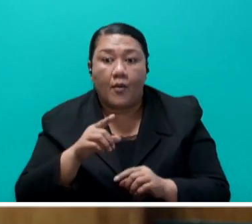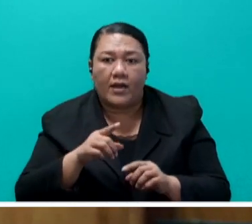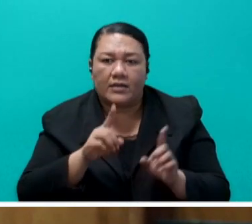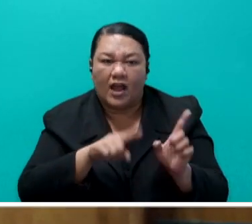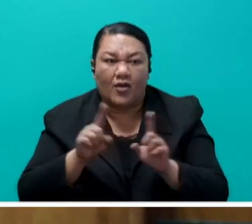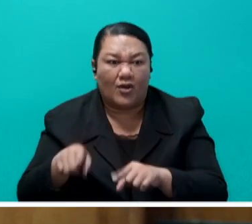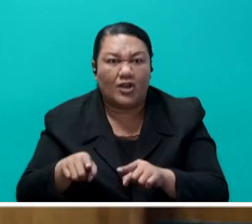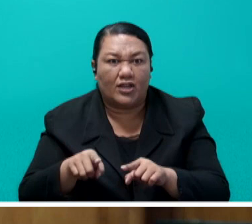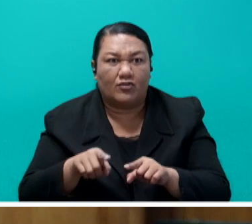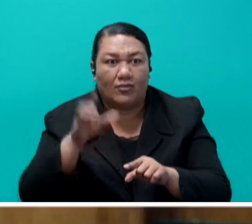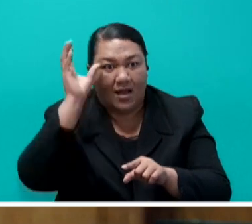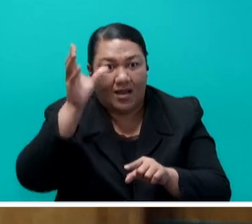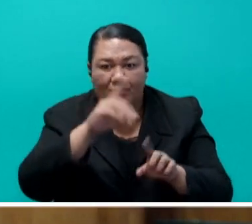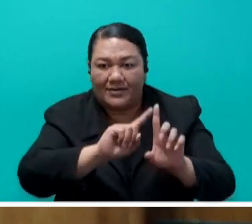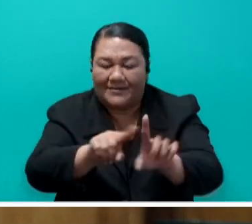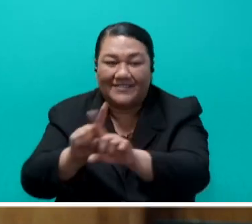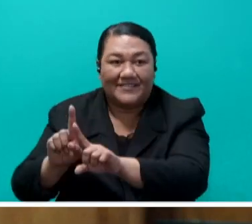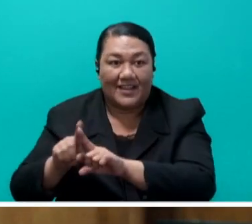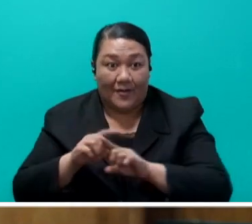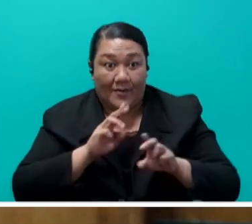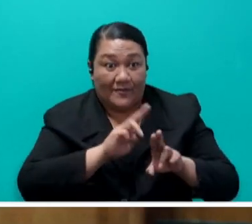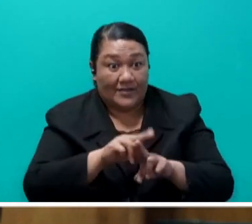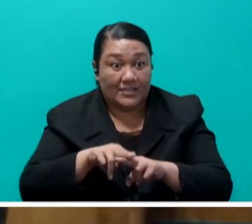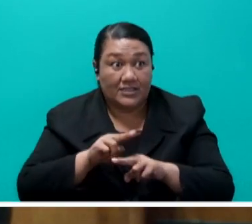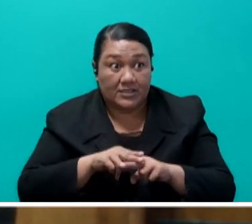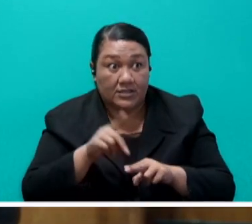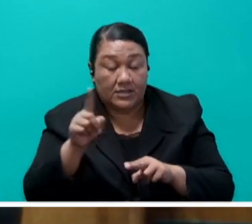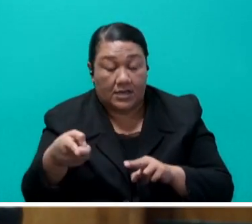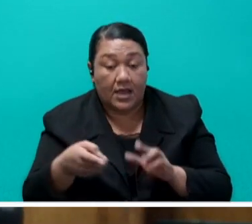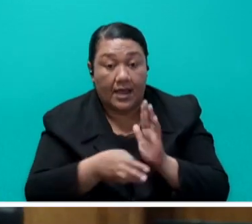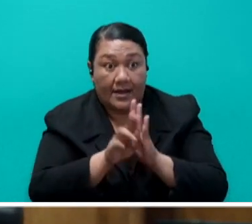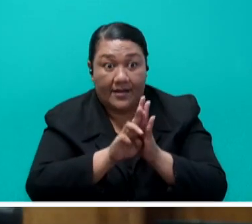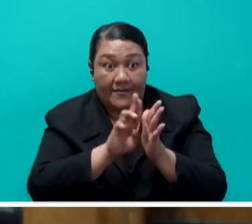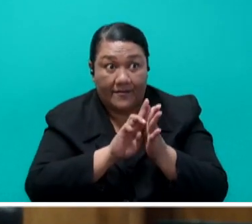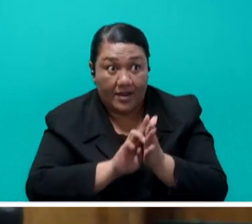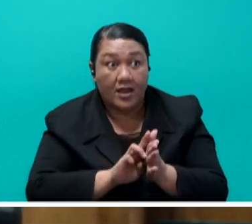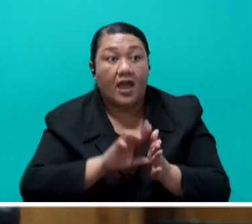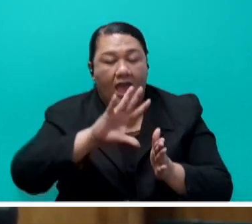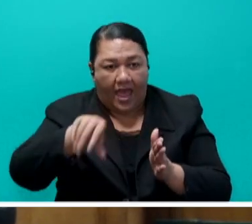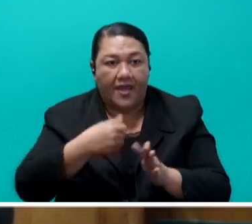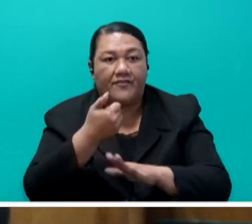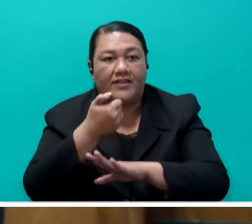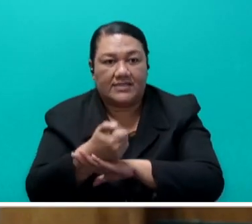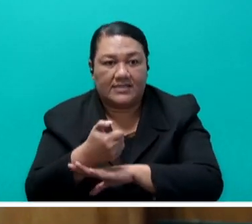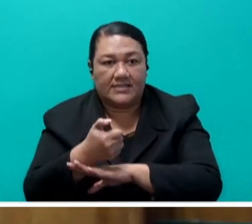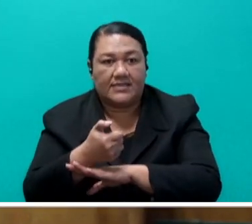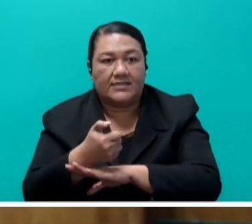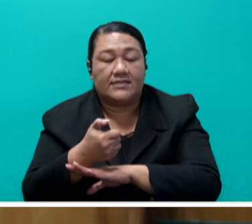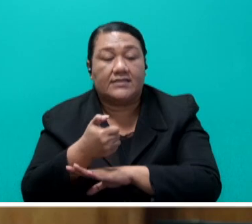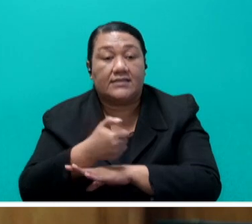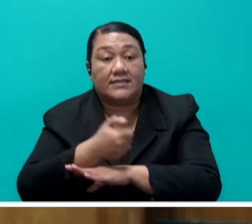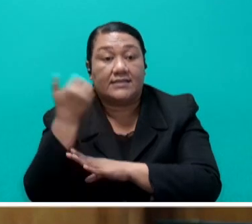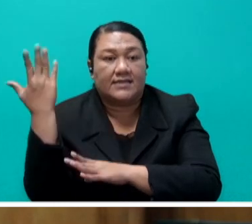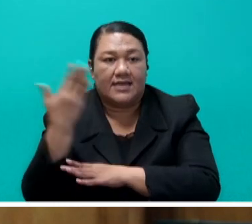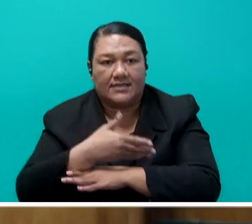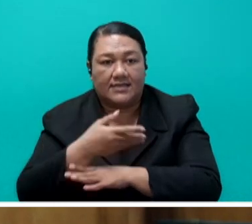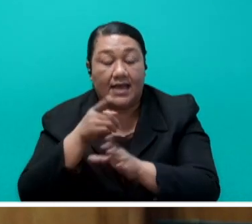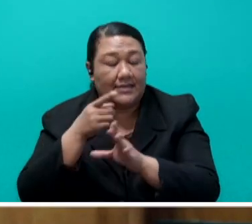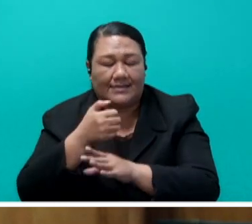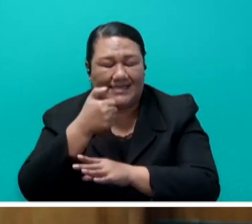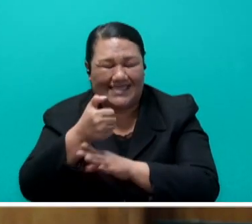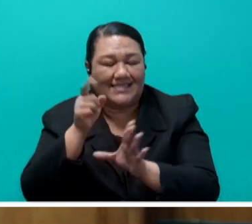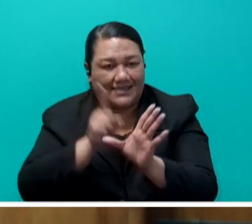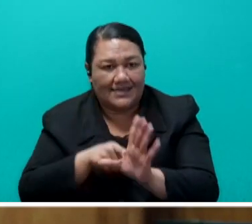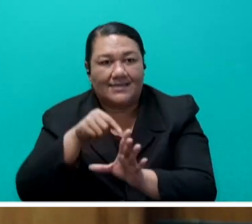and for Fiji, our trade policies undergo review every 6 years at the WTO. The trade policy